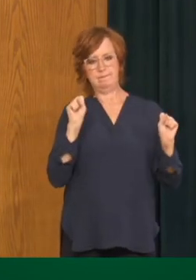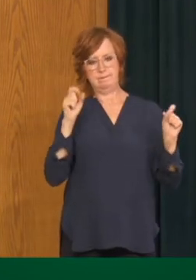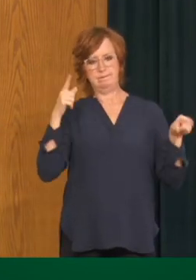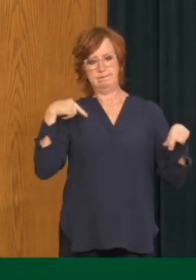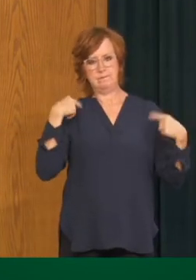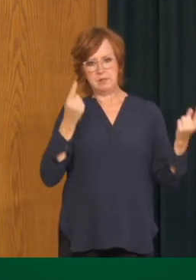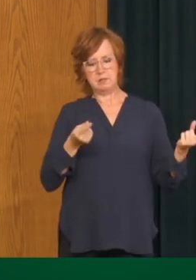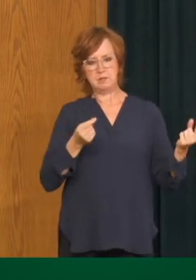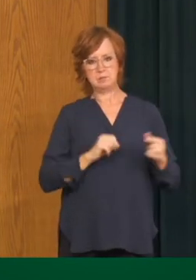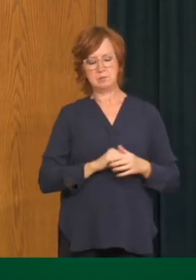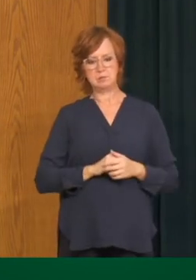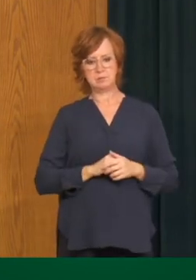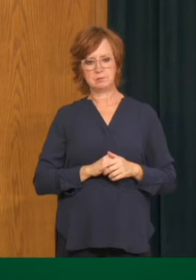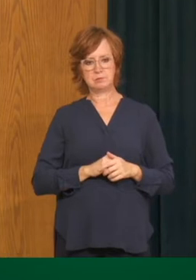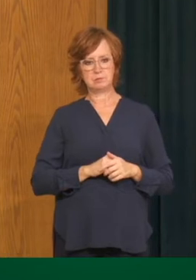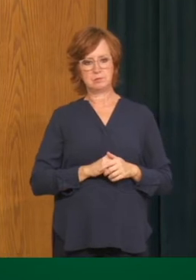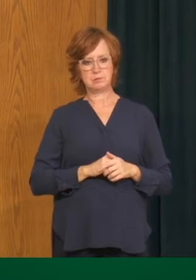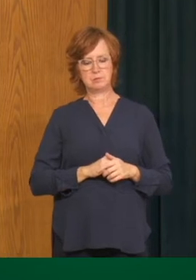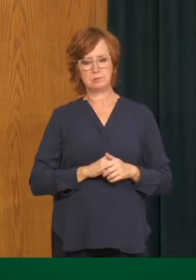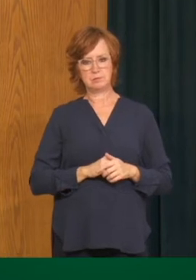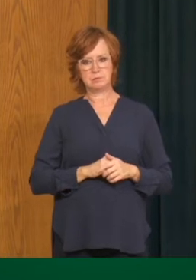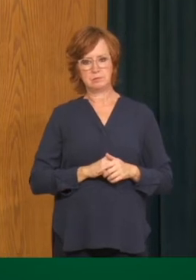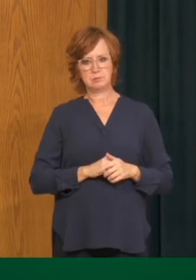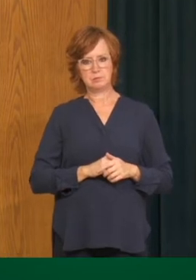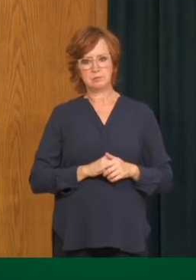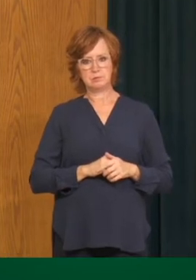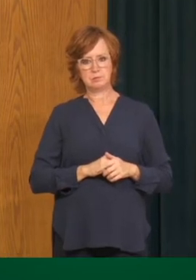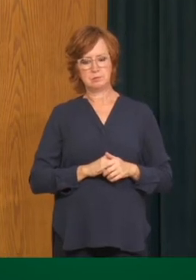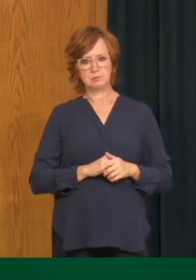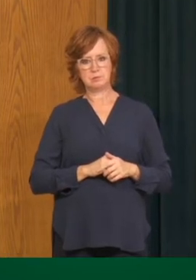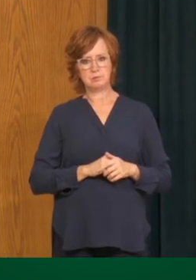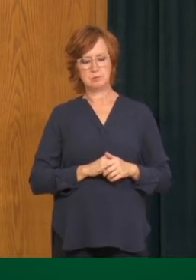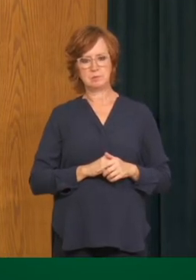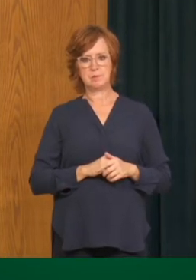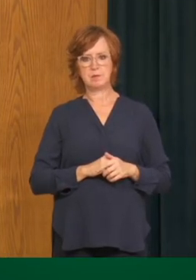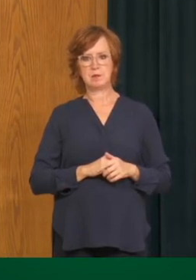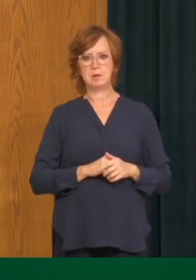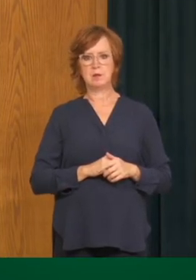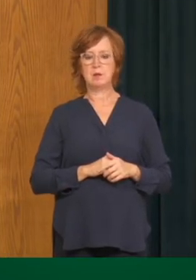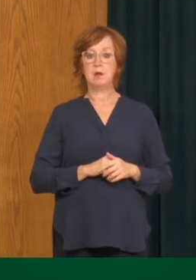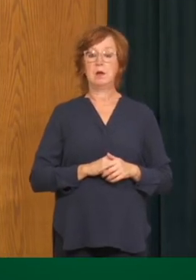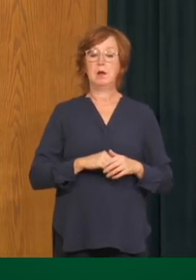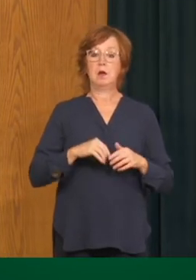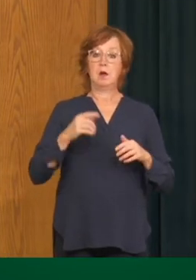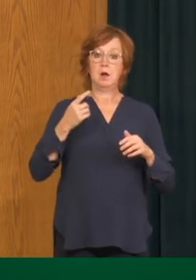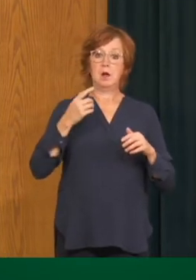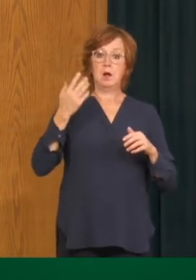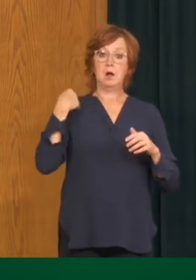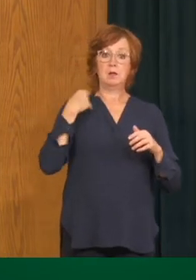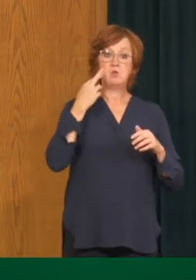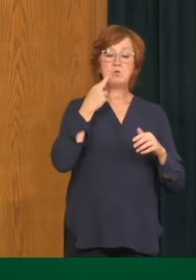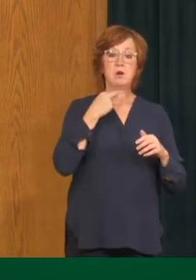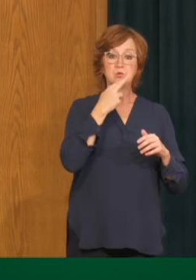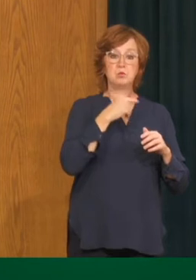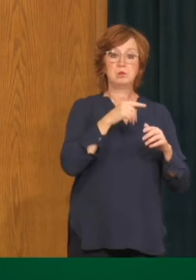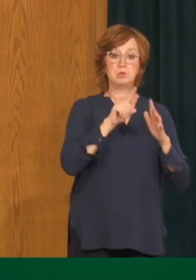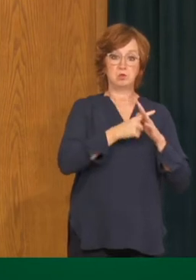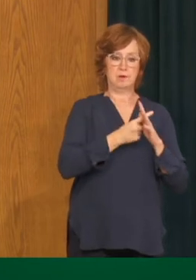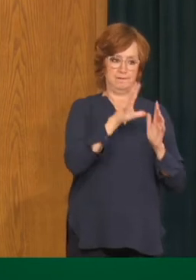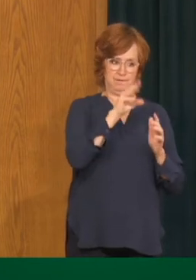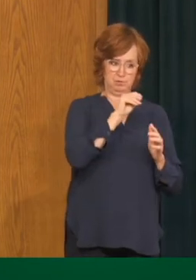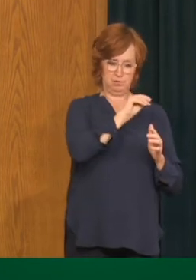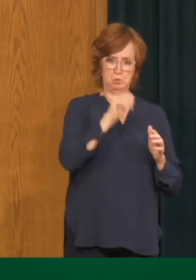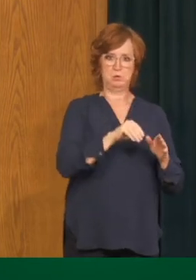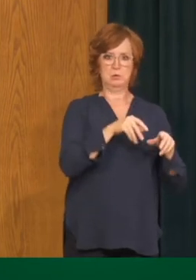confidence in how the sectors are performing, the guidelines were changed. For example, restaurants open at 50%, then went to 100%. Schools, of course,